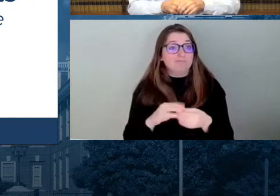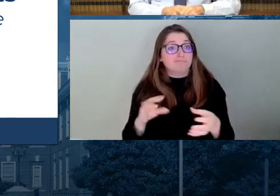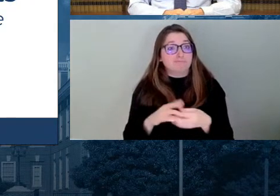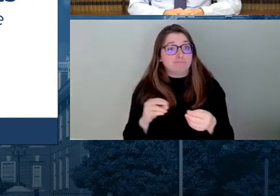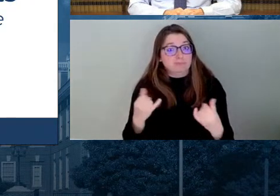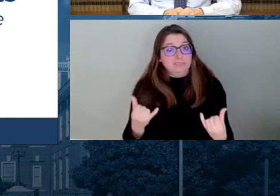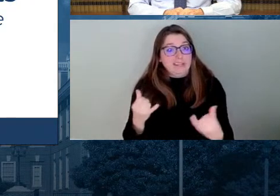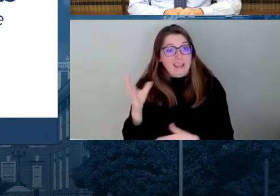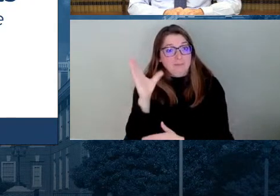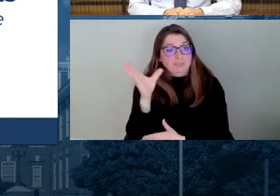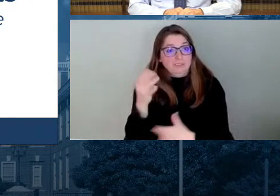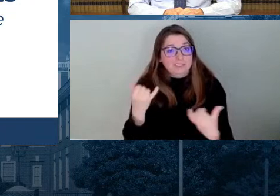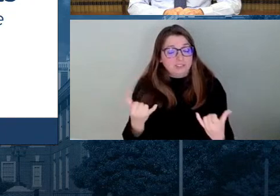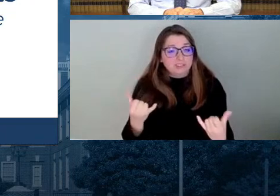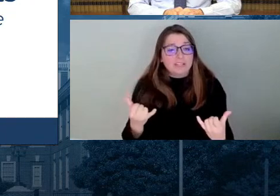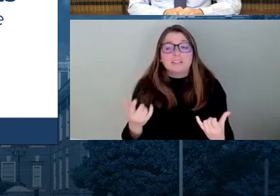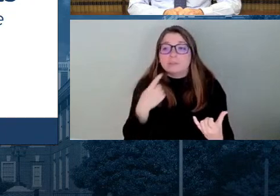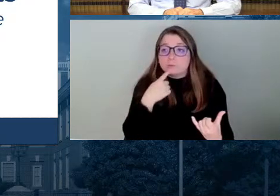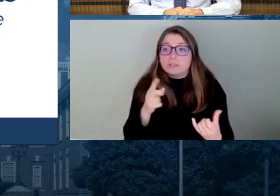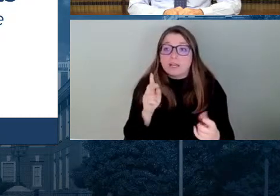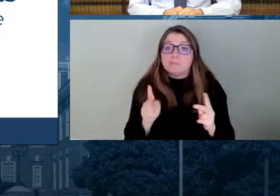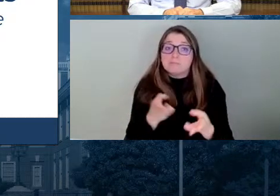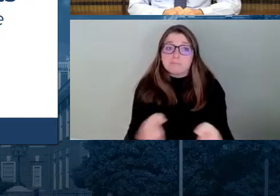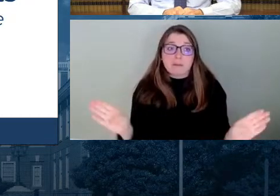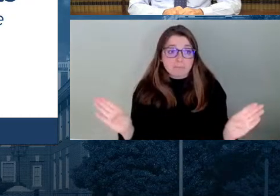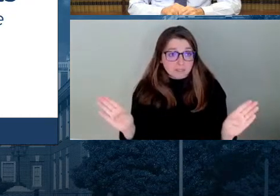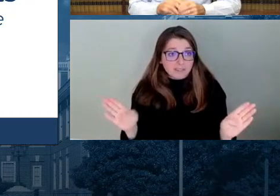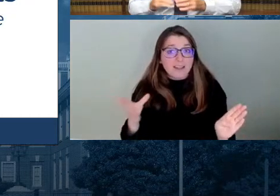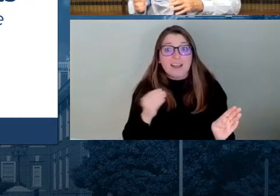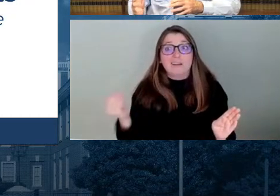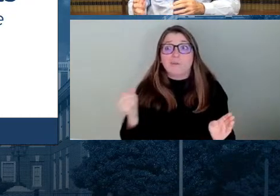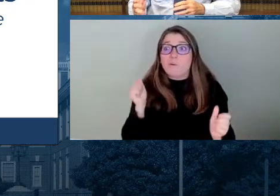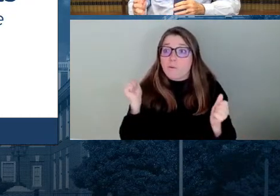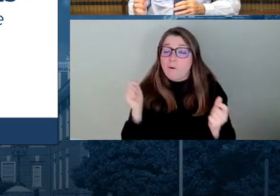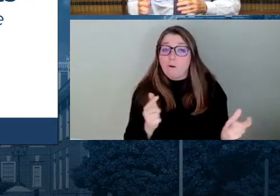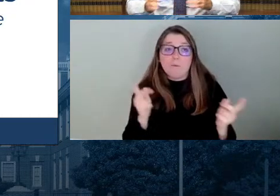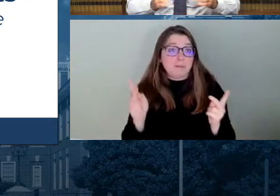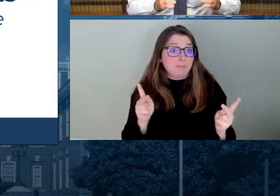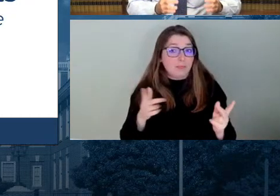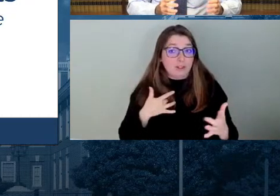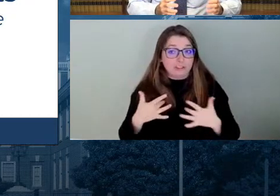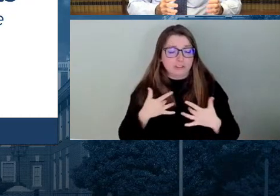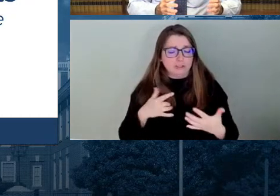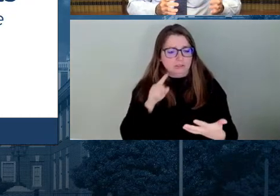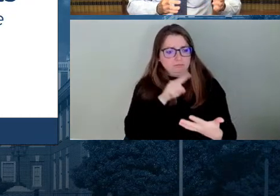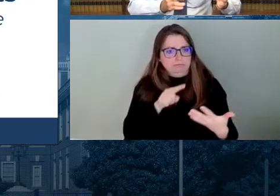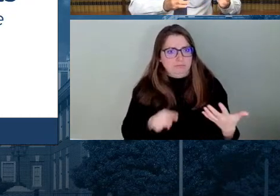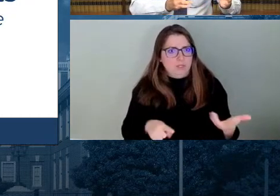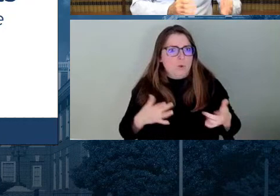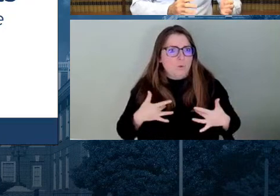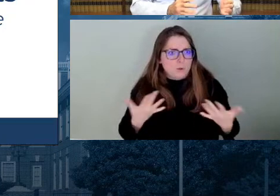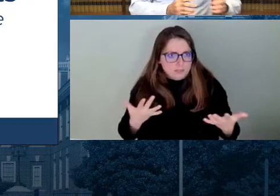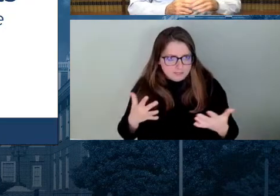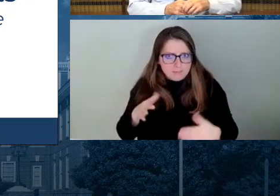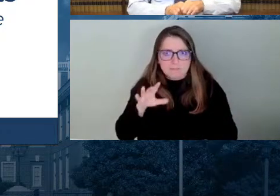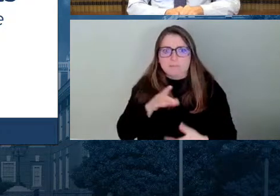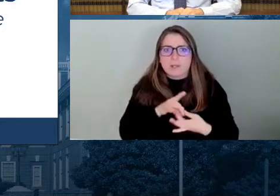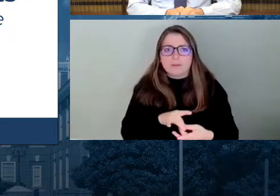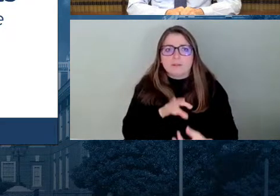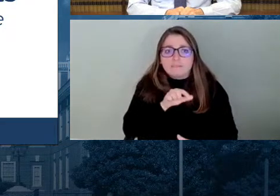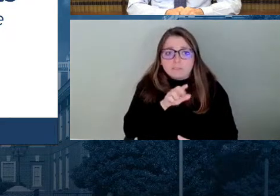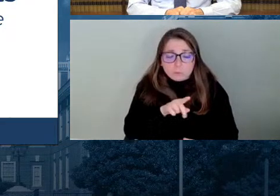and all concerned where we think we are, what are the different factors with the flu, with